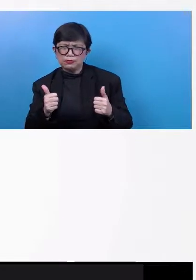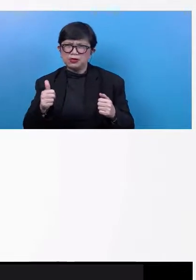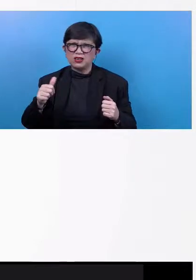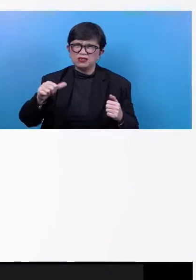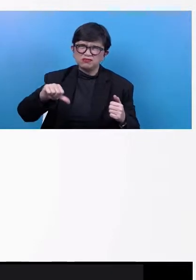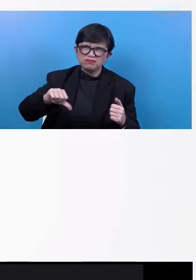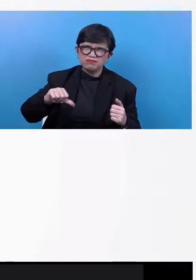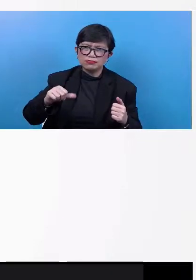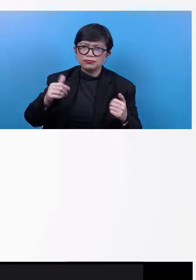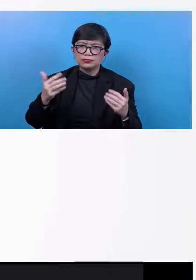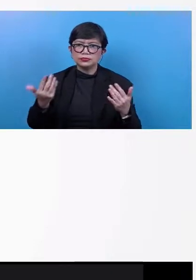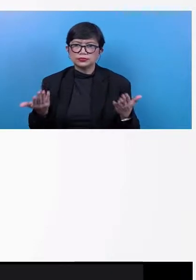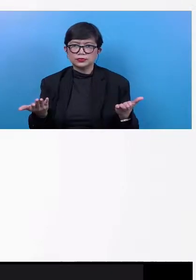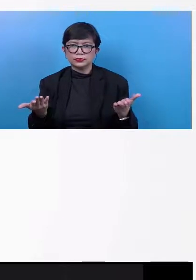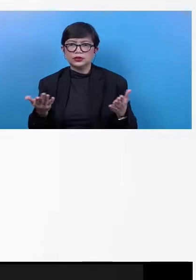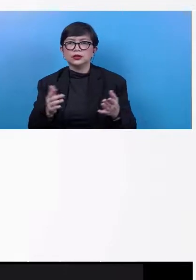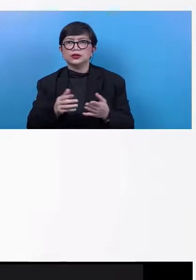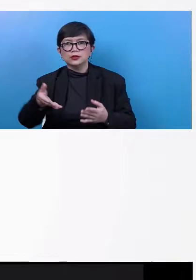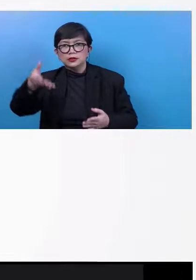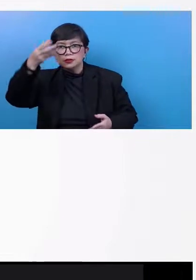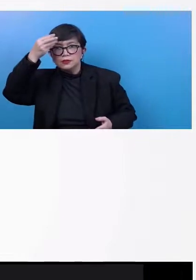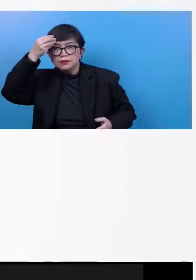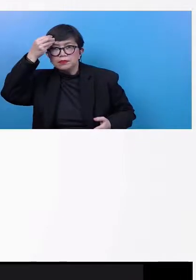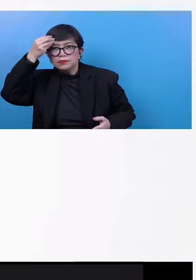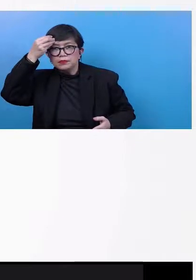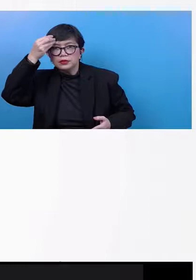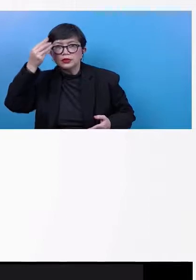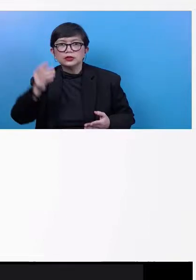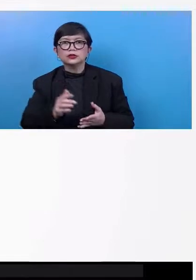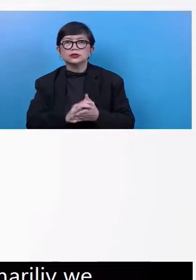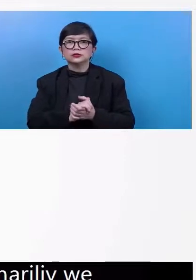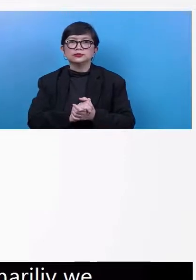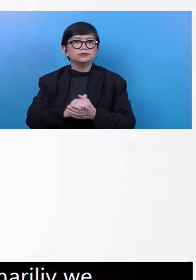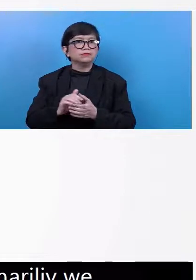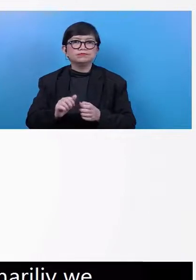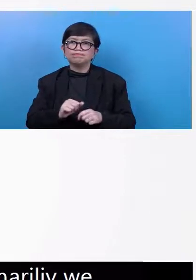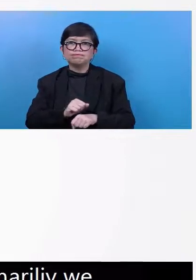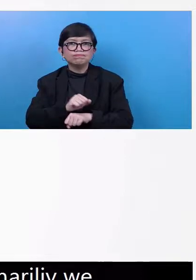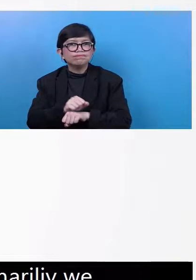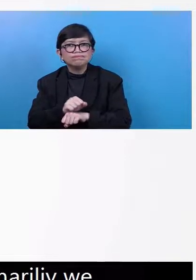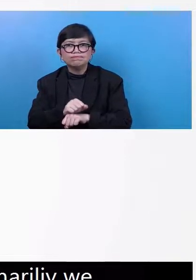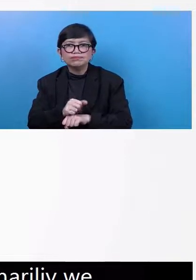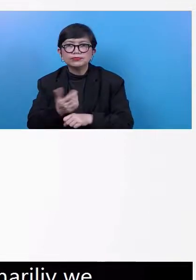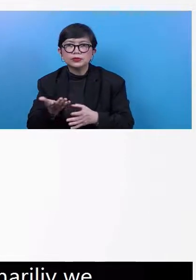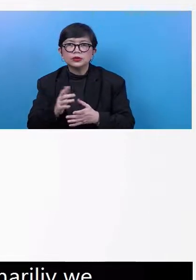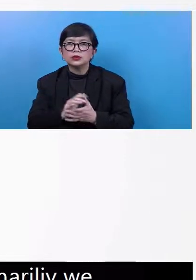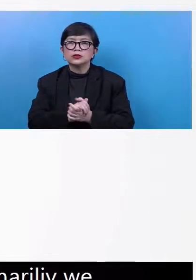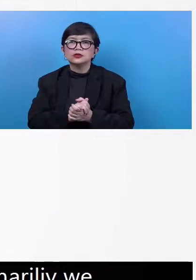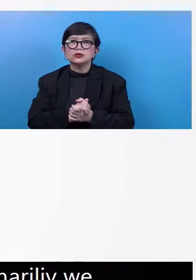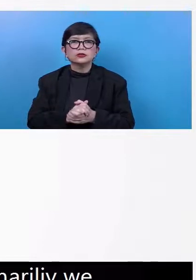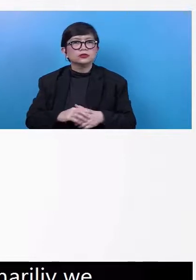less about how the system performs against live conditions, live data,